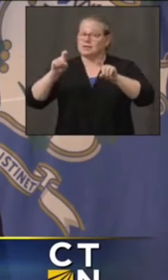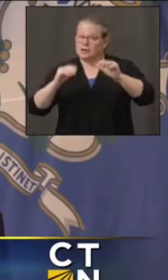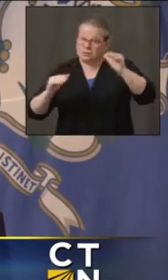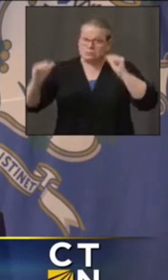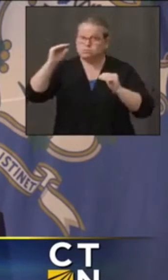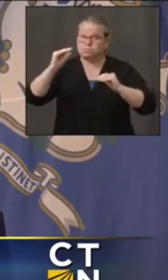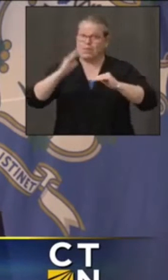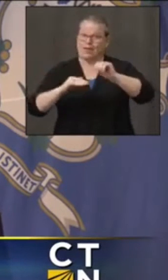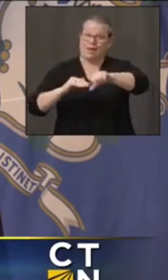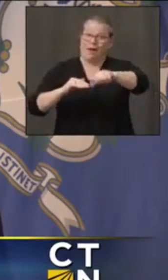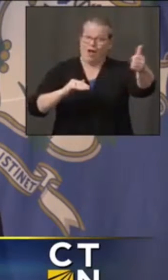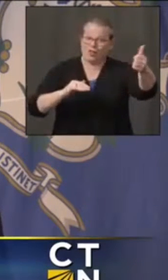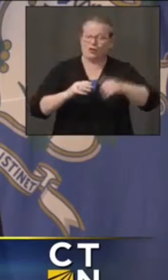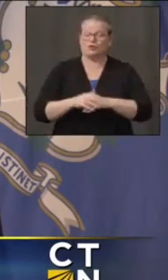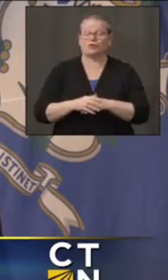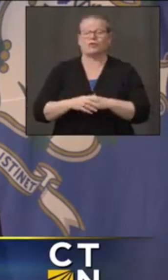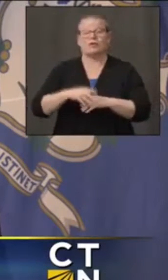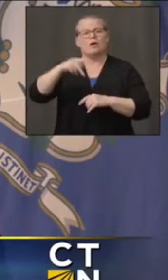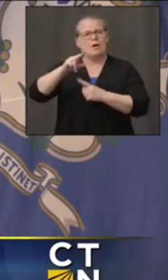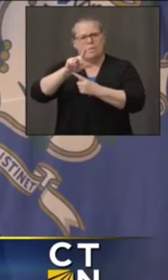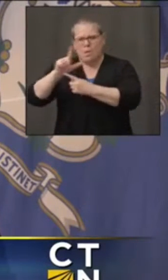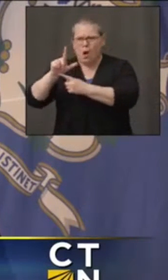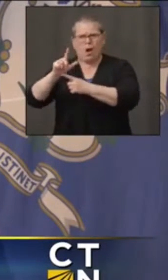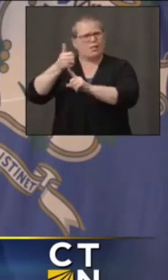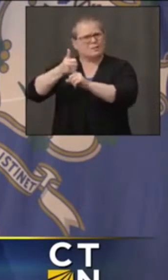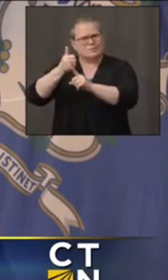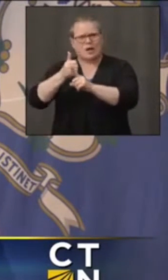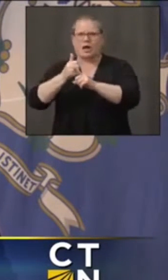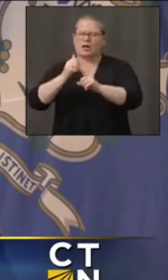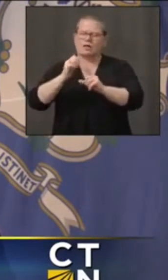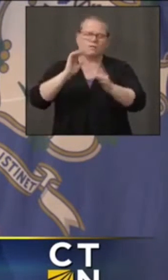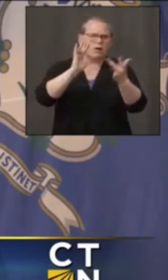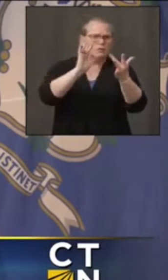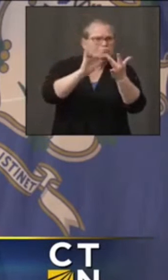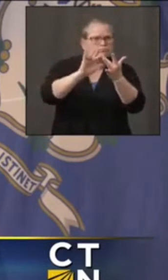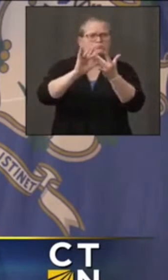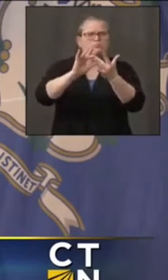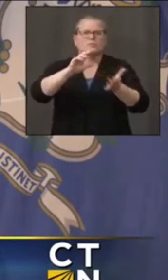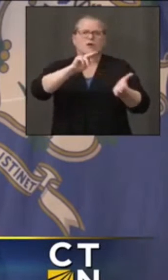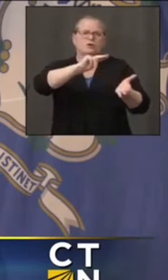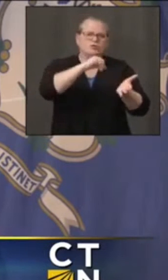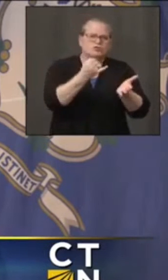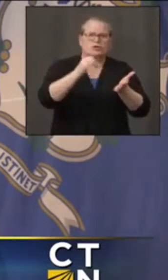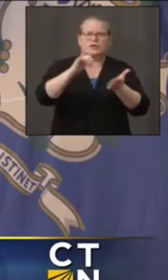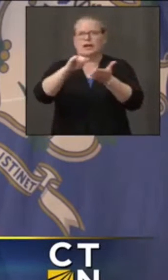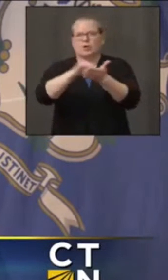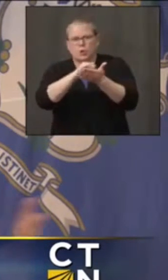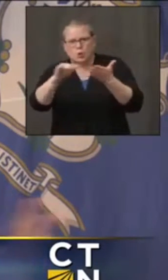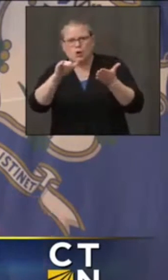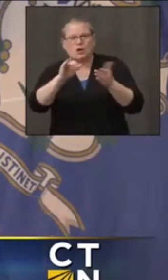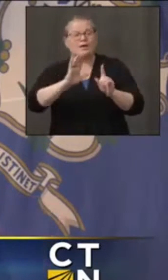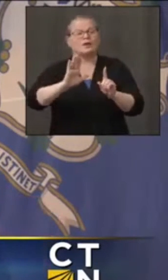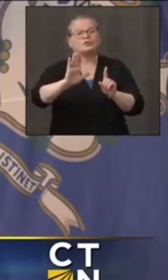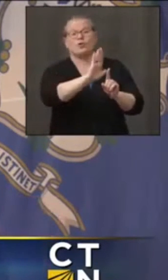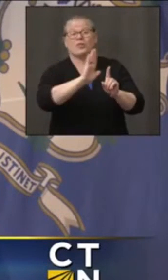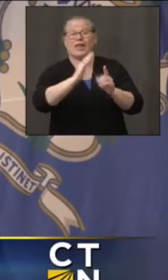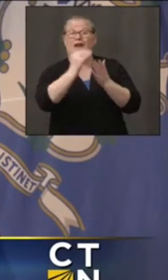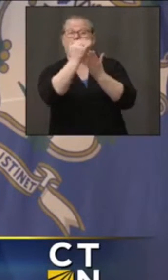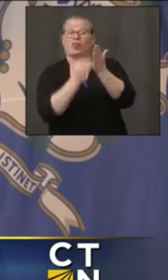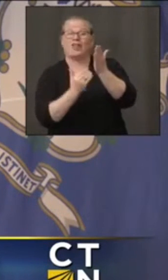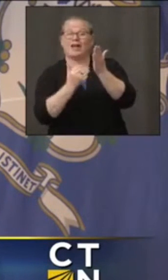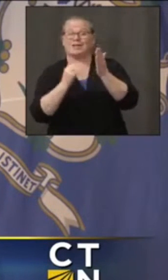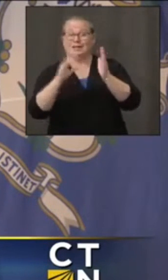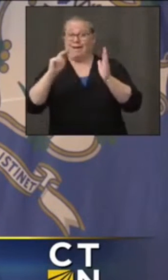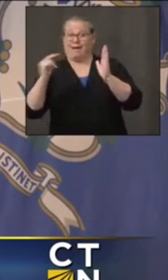been in active conversations with both New Jersey and New York, so we're not going to be going on any of their quarantine lists, and we'll work together to come